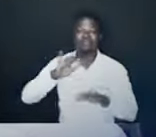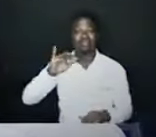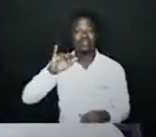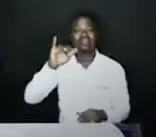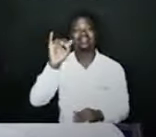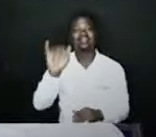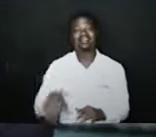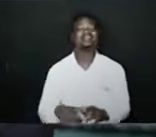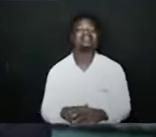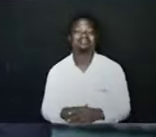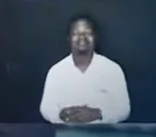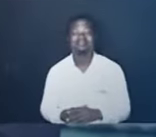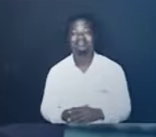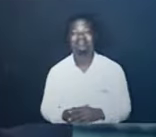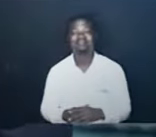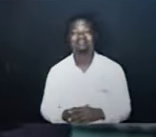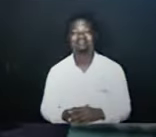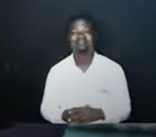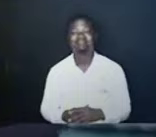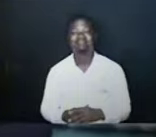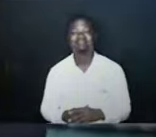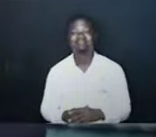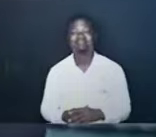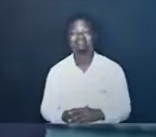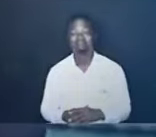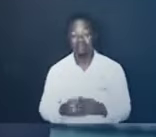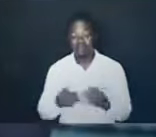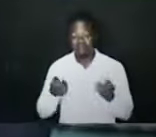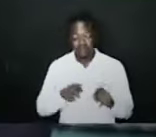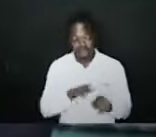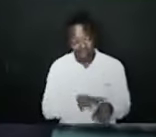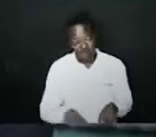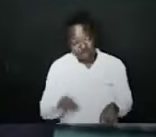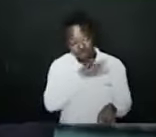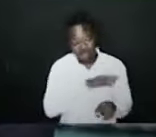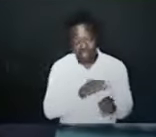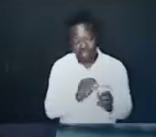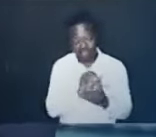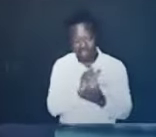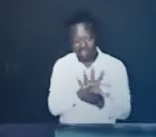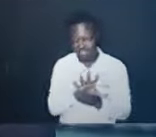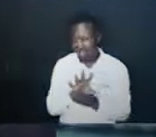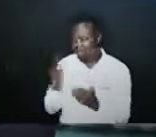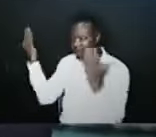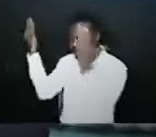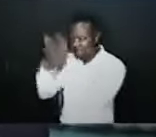you. Now when a light shines in the darkness,